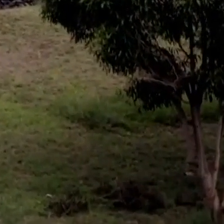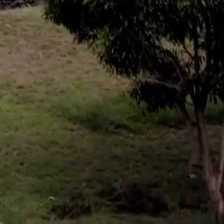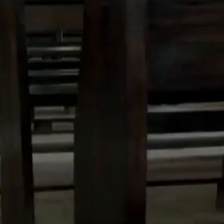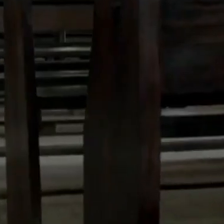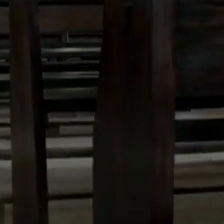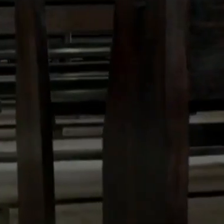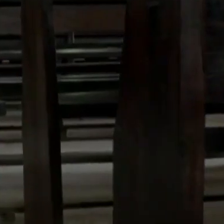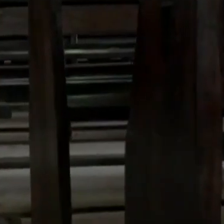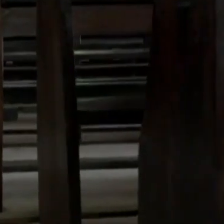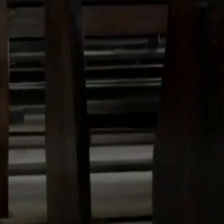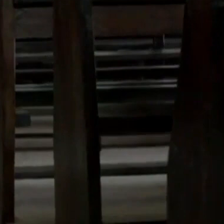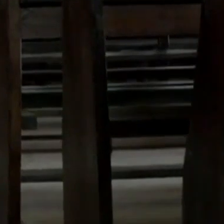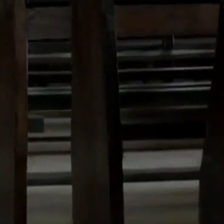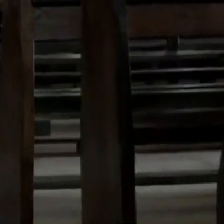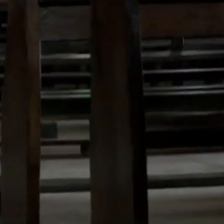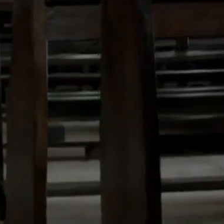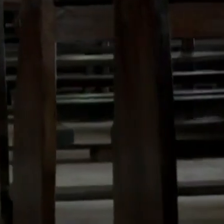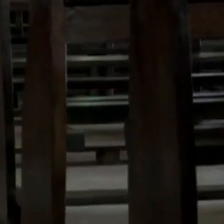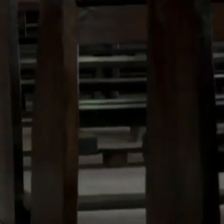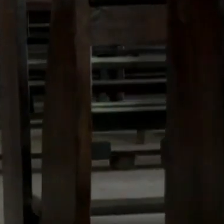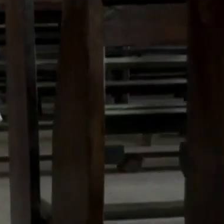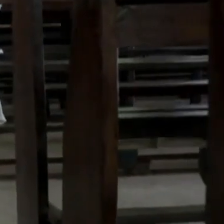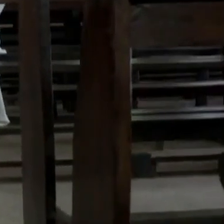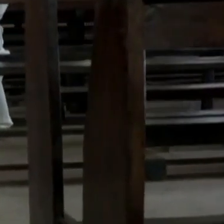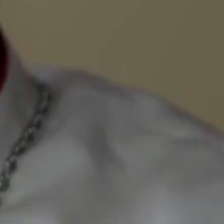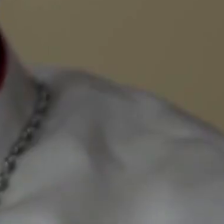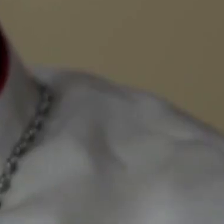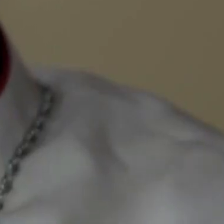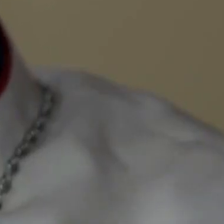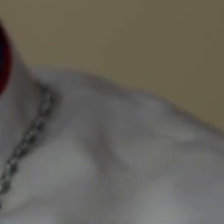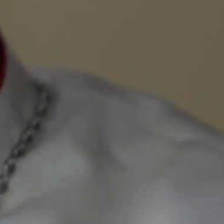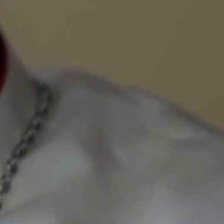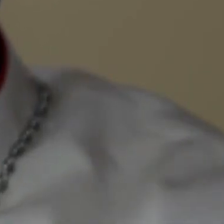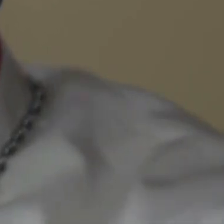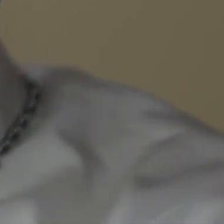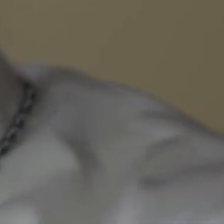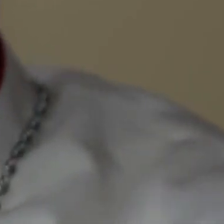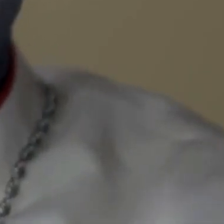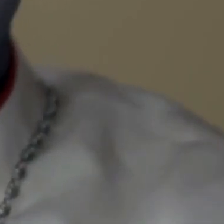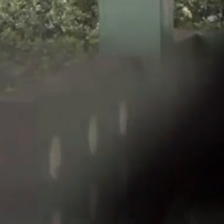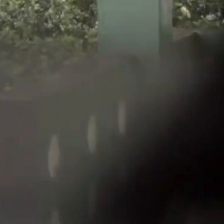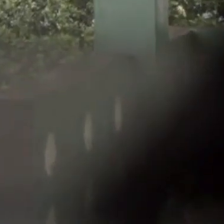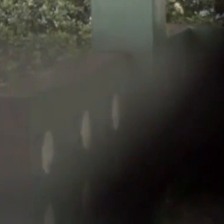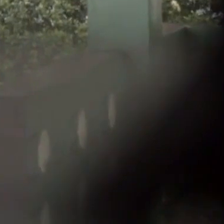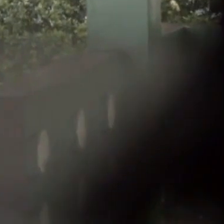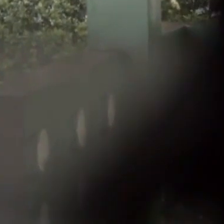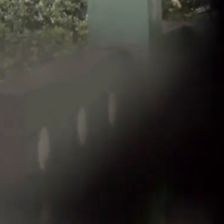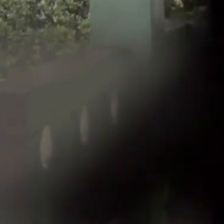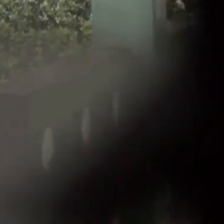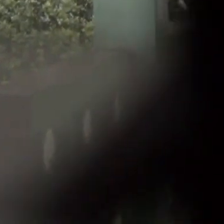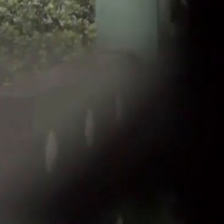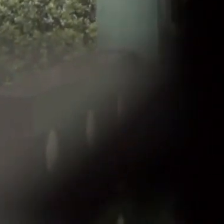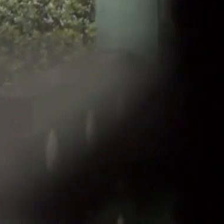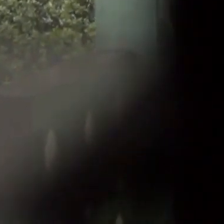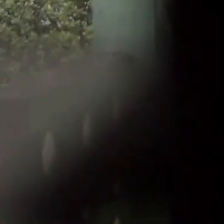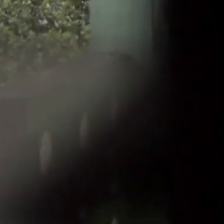It's a sacrifice for anybody, not only for me, yes, because there's a lot you have to give up in life, yes, if